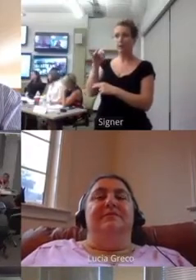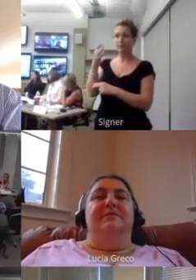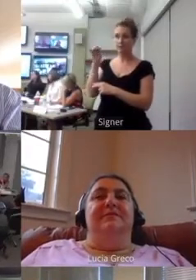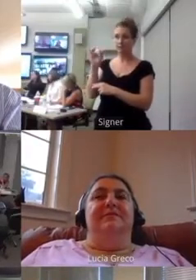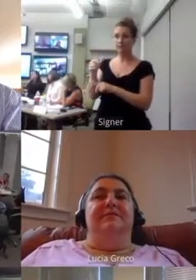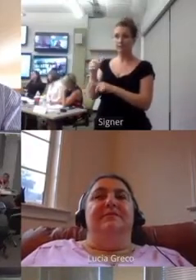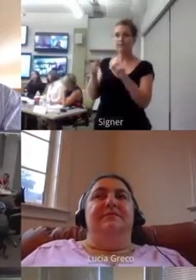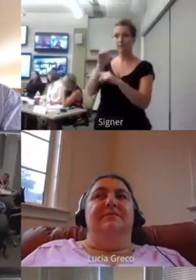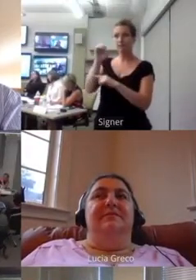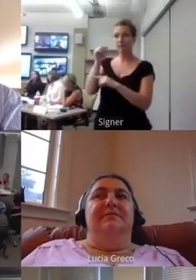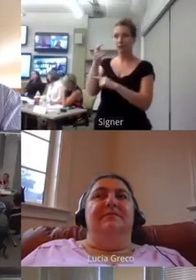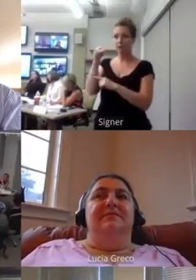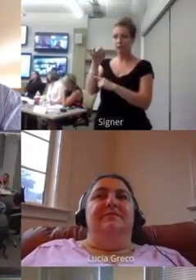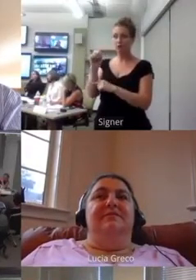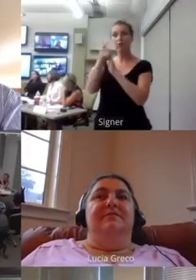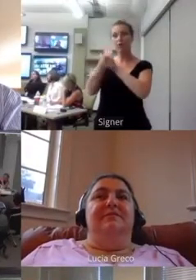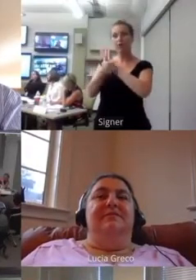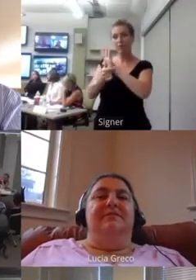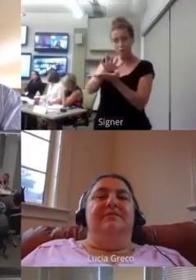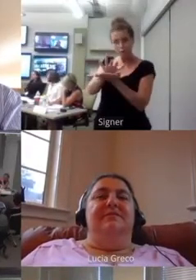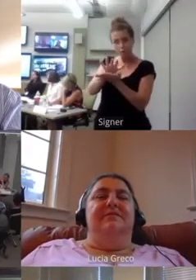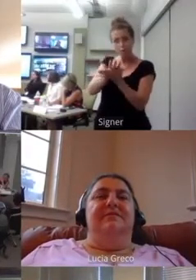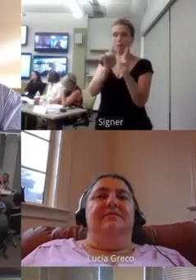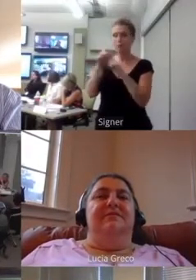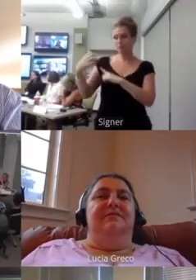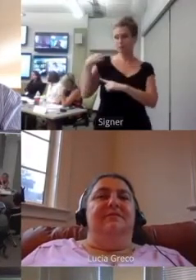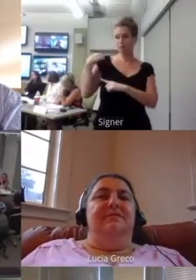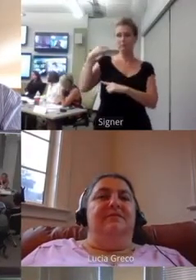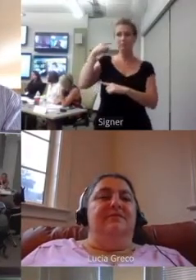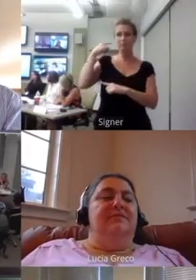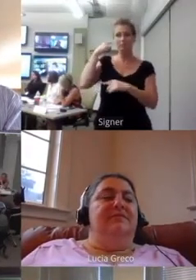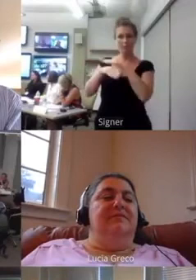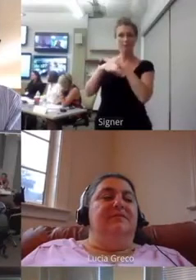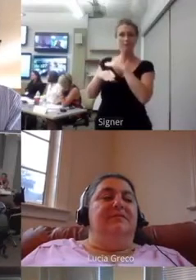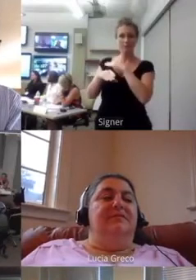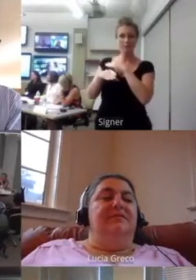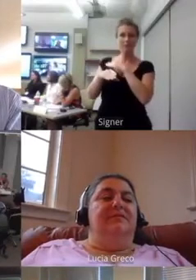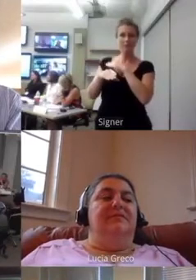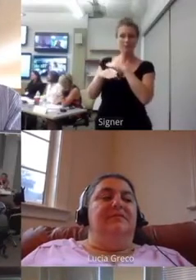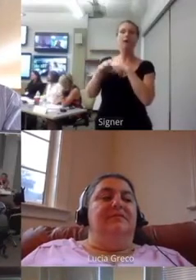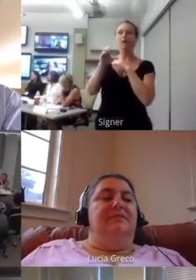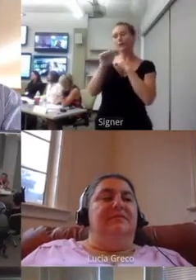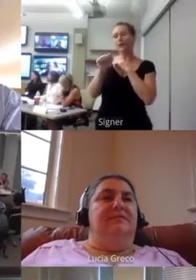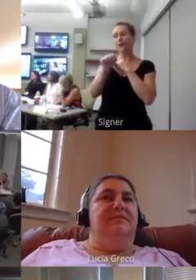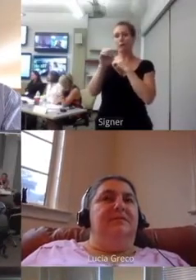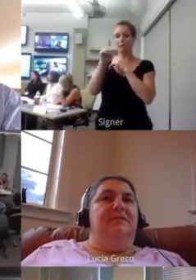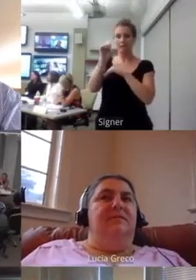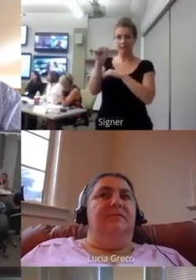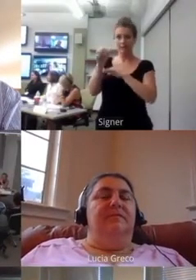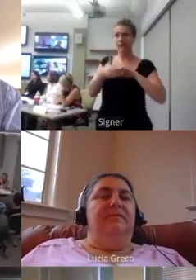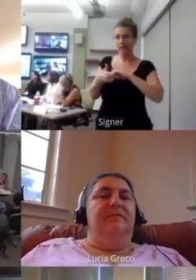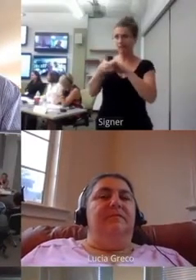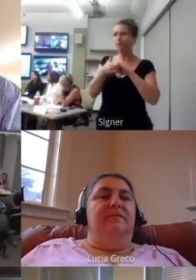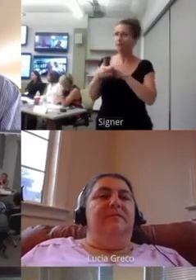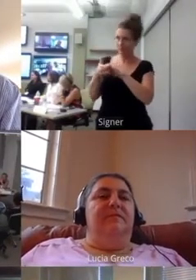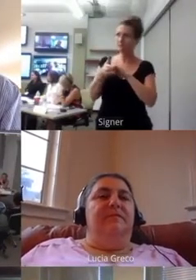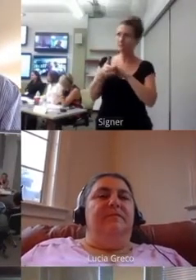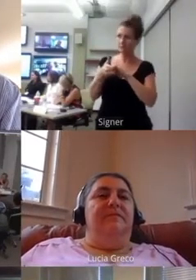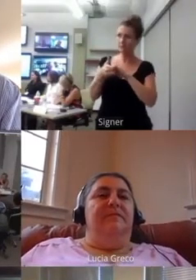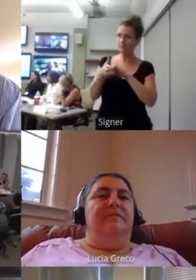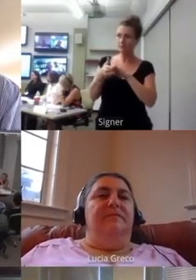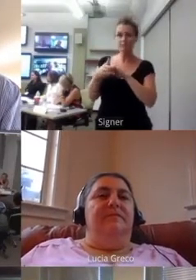School. I'm also chair of the Accessibility for Ontarians with Disabilities Act Alliance. Today's